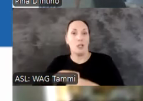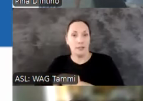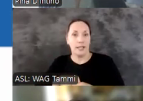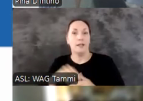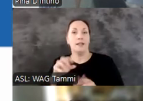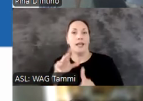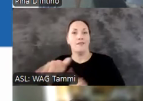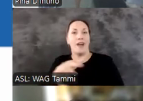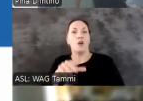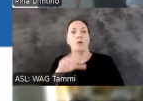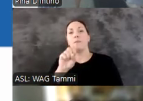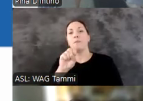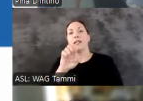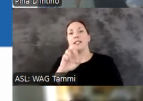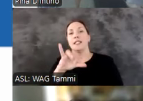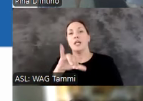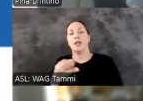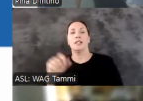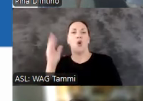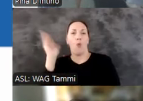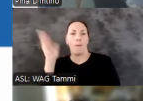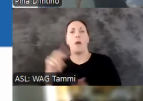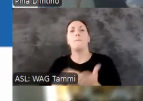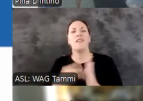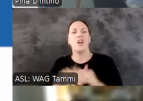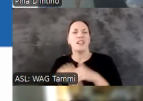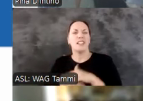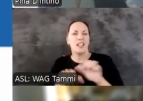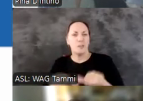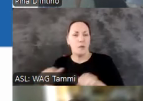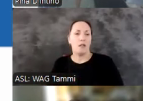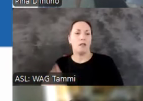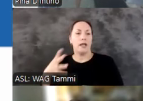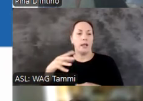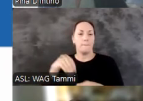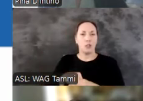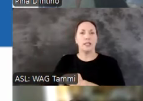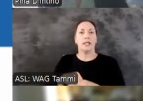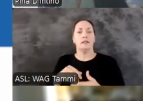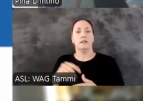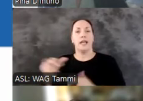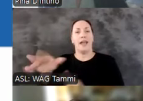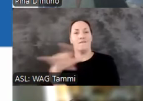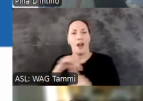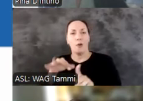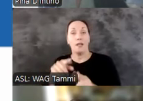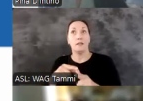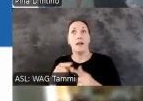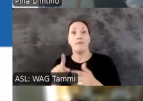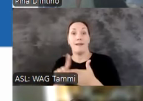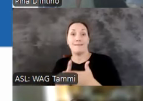series webinar, Meaningful Accessibility in Built Environments. Then coming up next week, we have